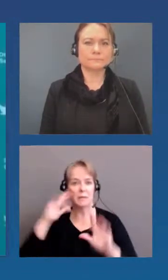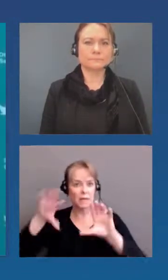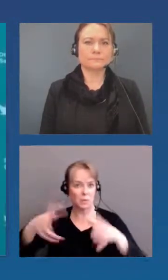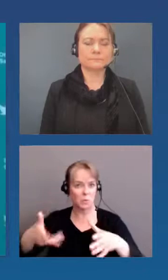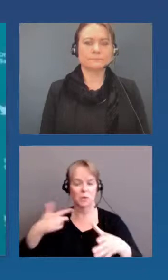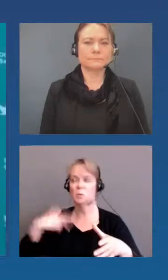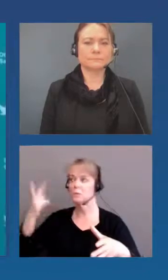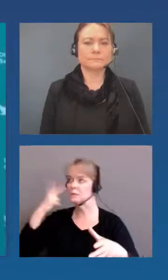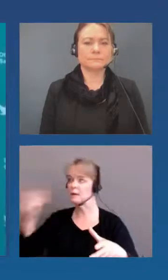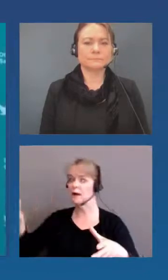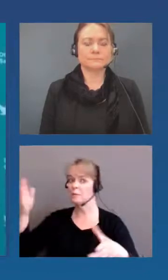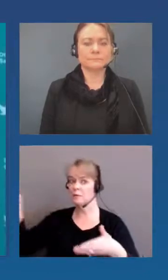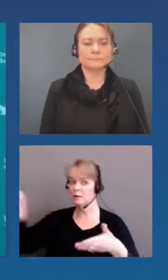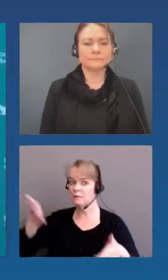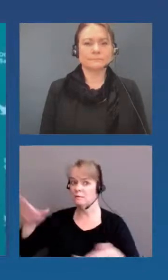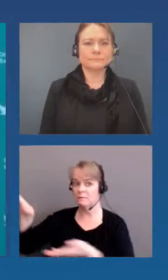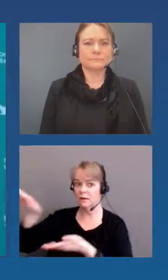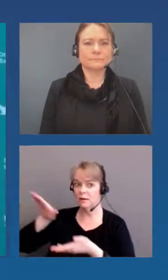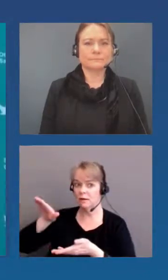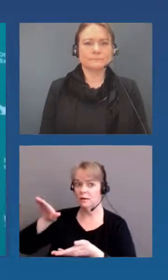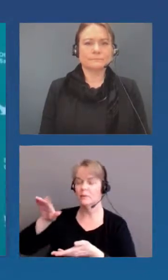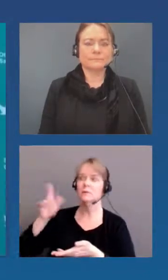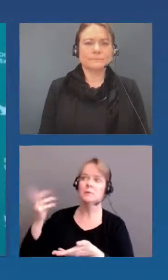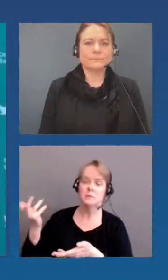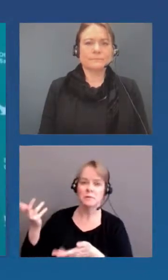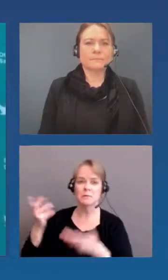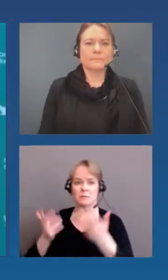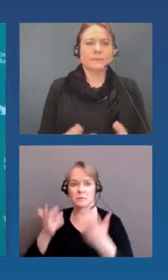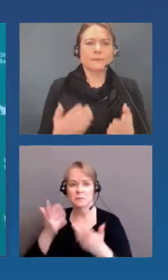Thank you very much. Thank you, Ted. On va maintenant à